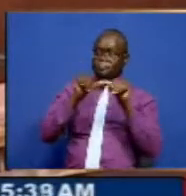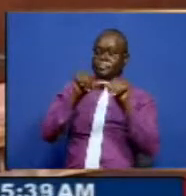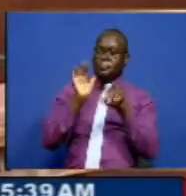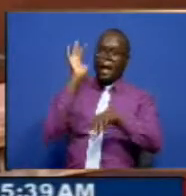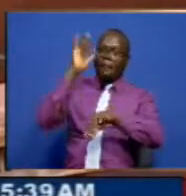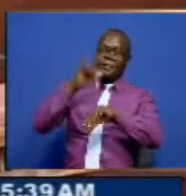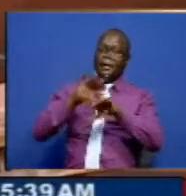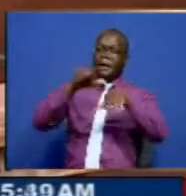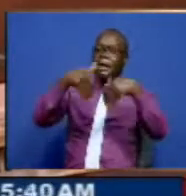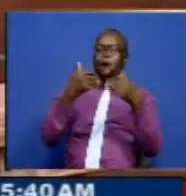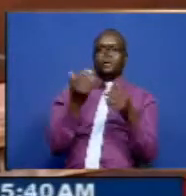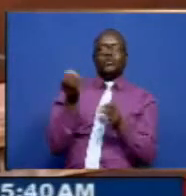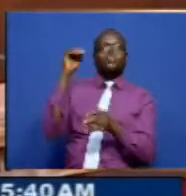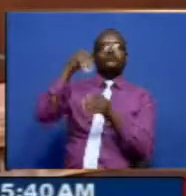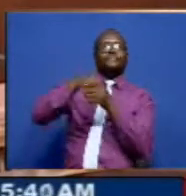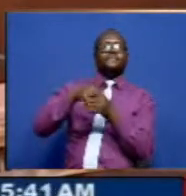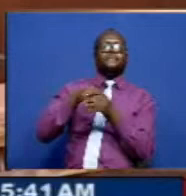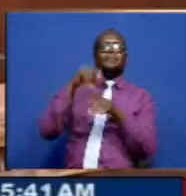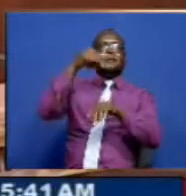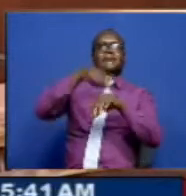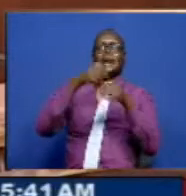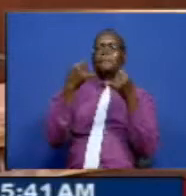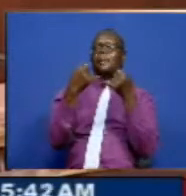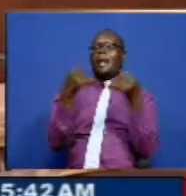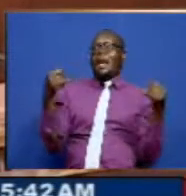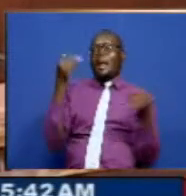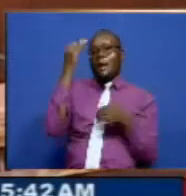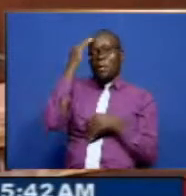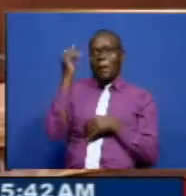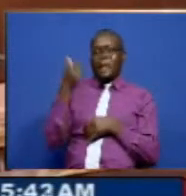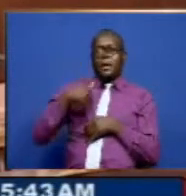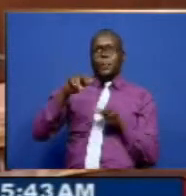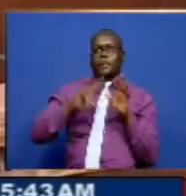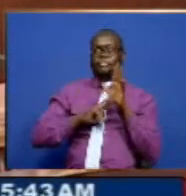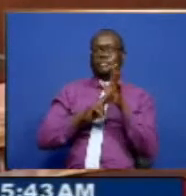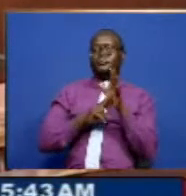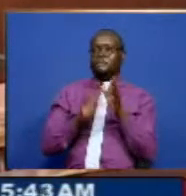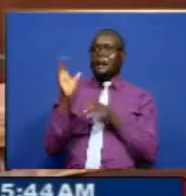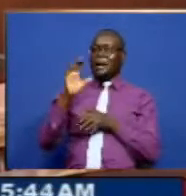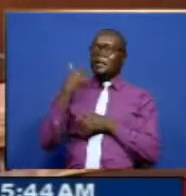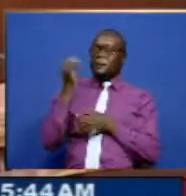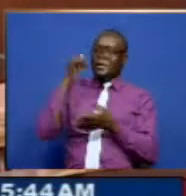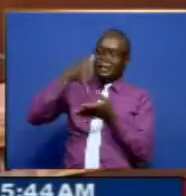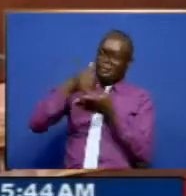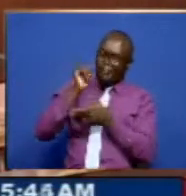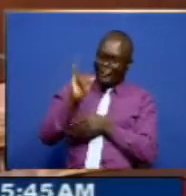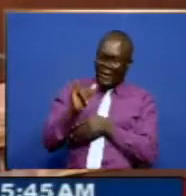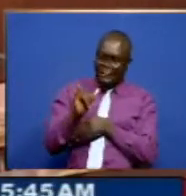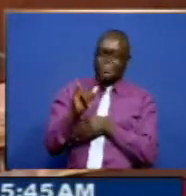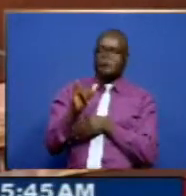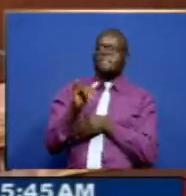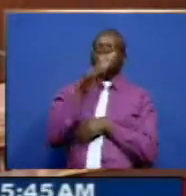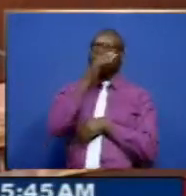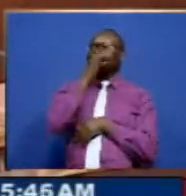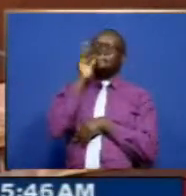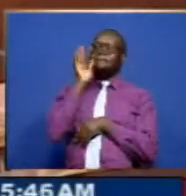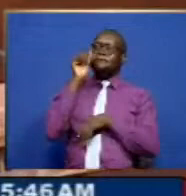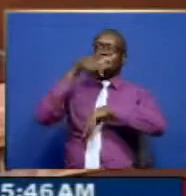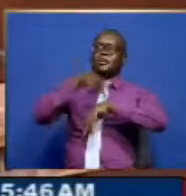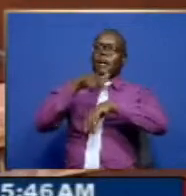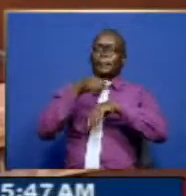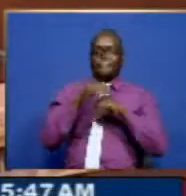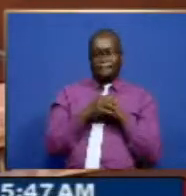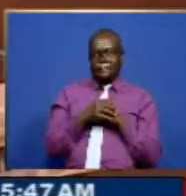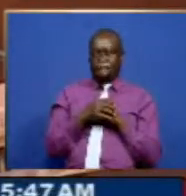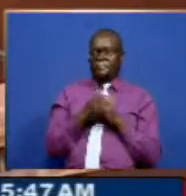affected, how do we accommodate the timeline, noting that we are representing a client who is in that period? Much obliged. According